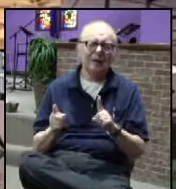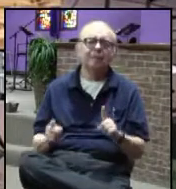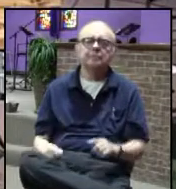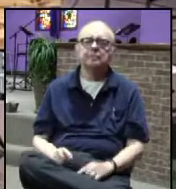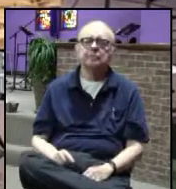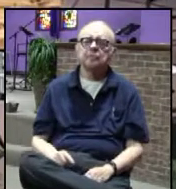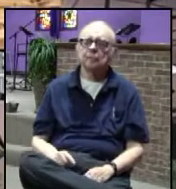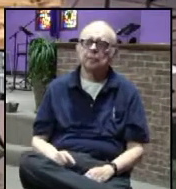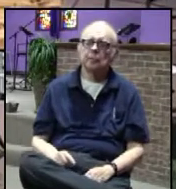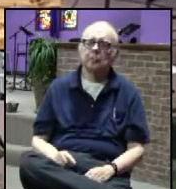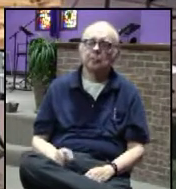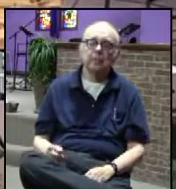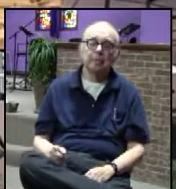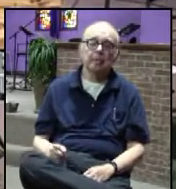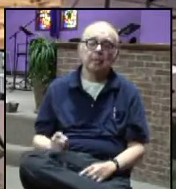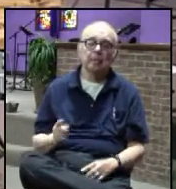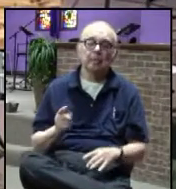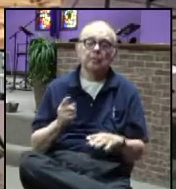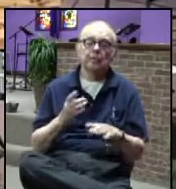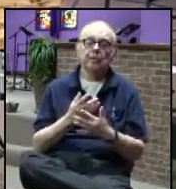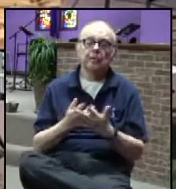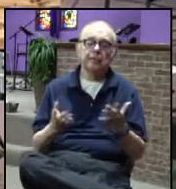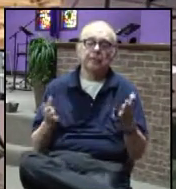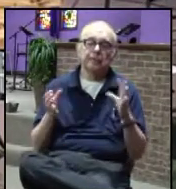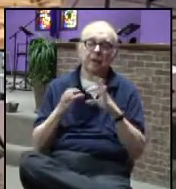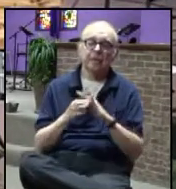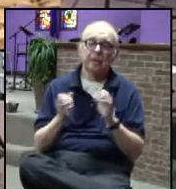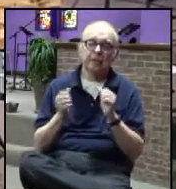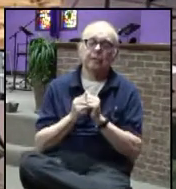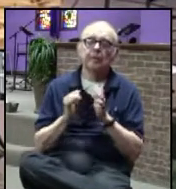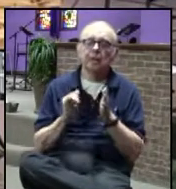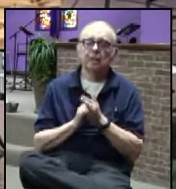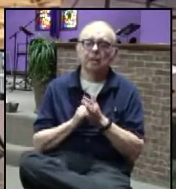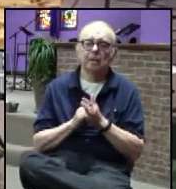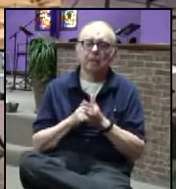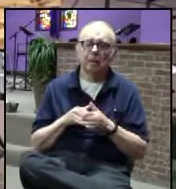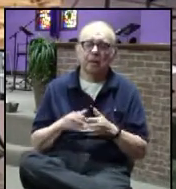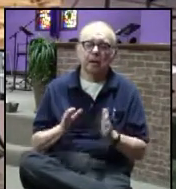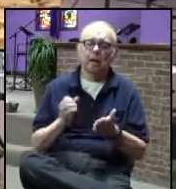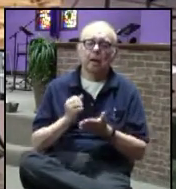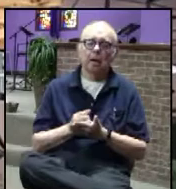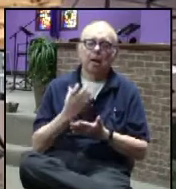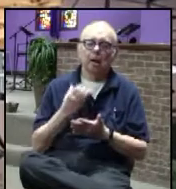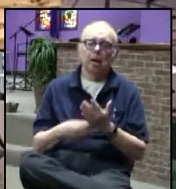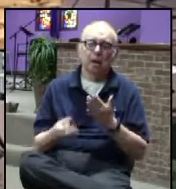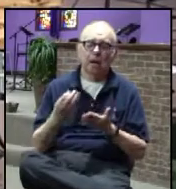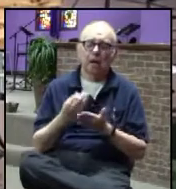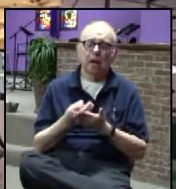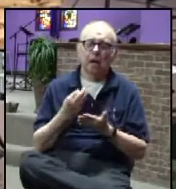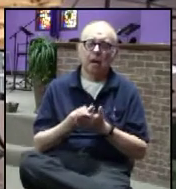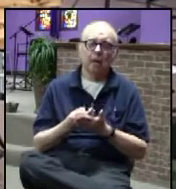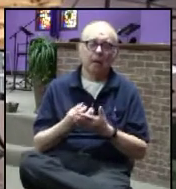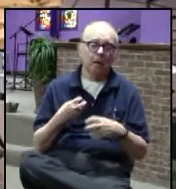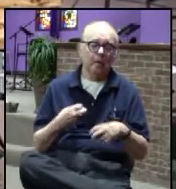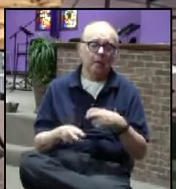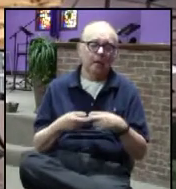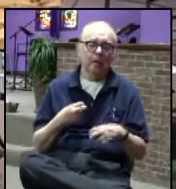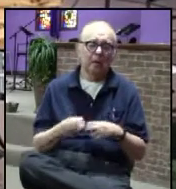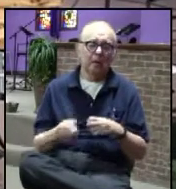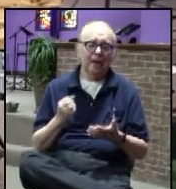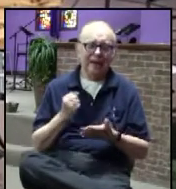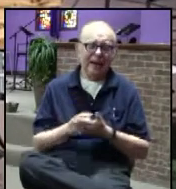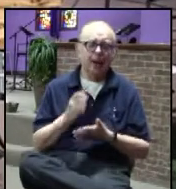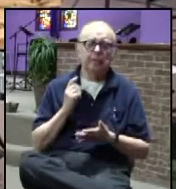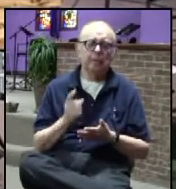But there's strings attached to it. And that is, let us help you get out of this financial bind that you're in to help